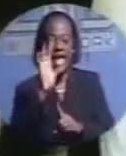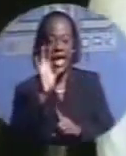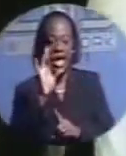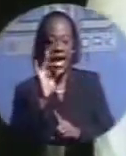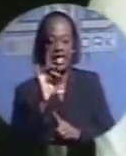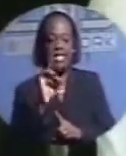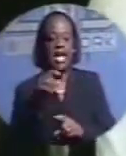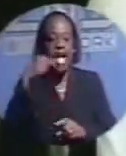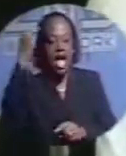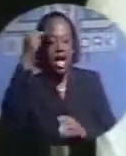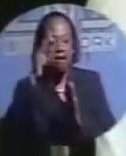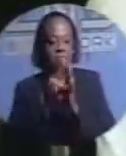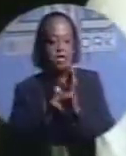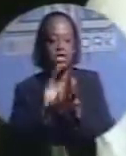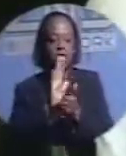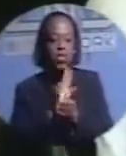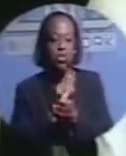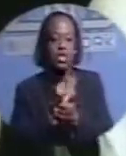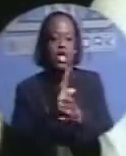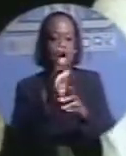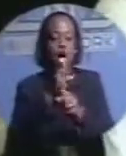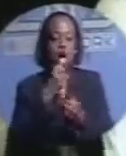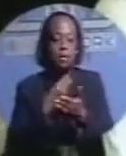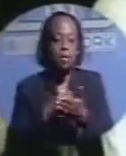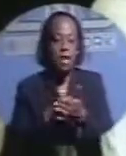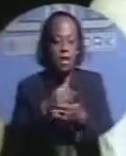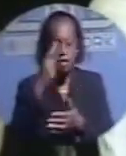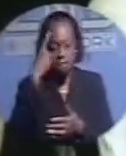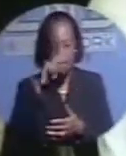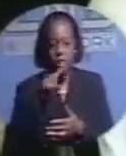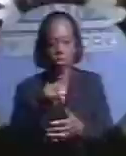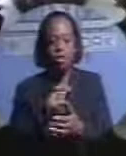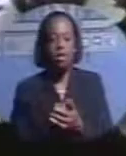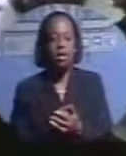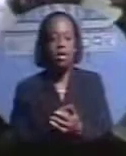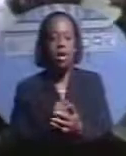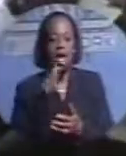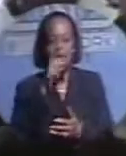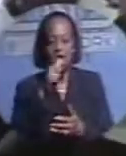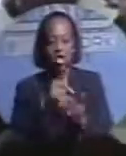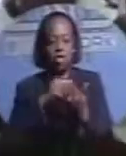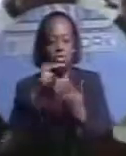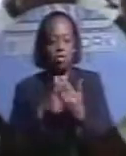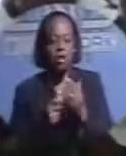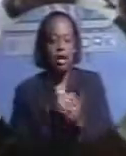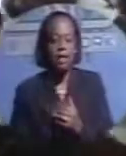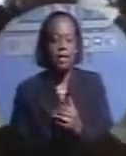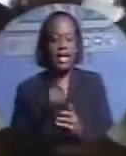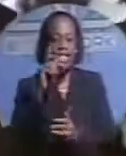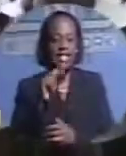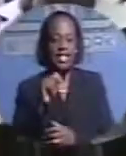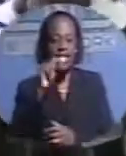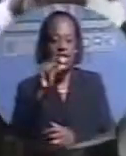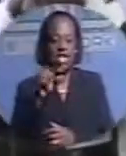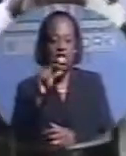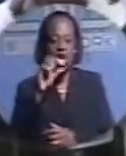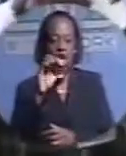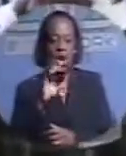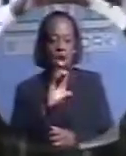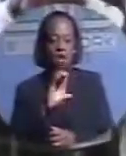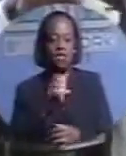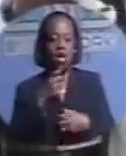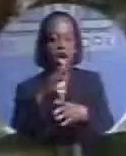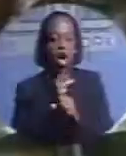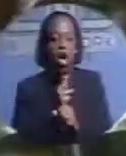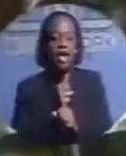funds to assist with the lunch program for the less fortunate kids. TG Glover Primary receiving an extra gift, one